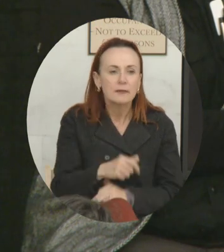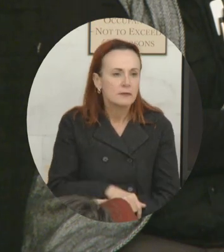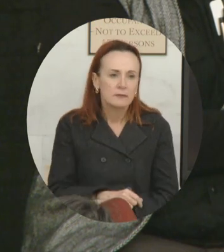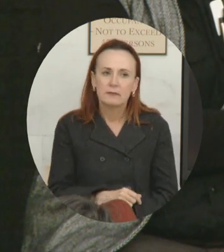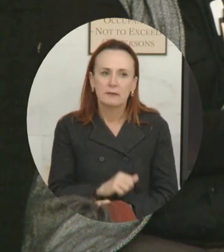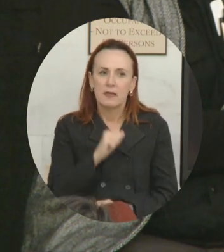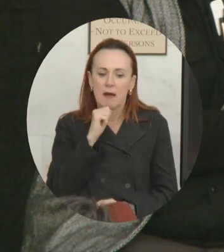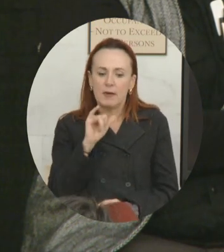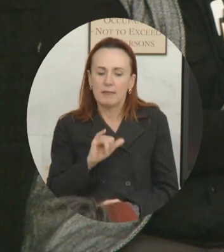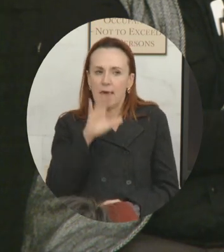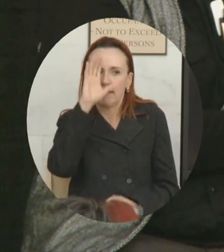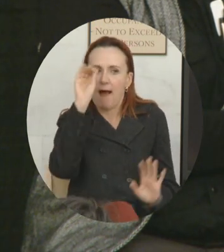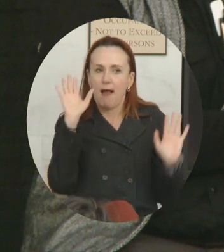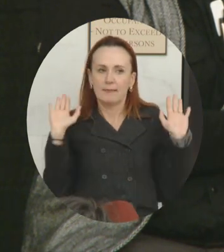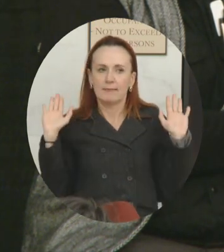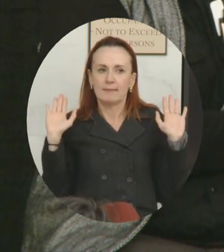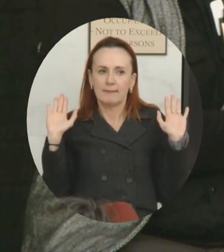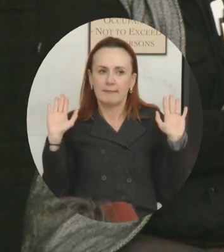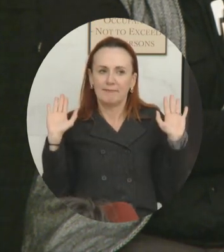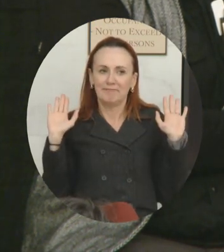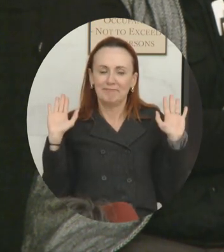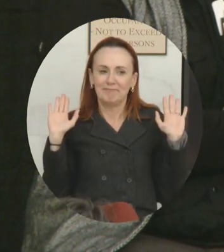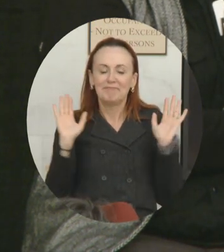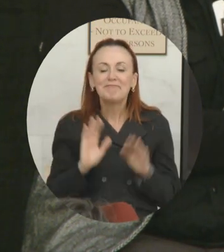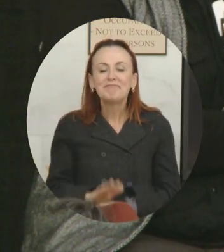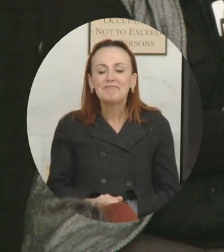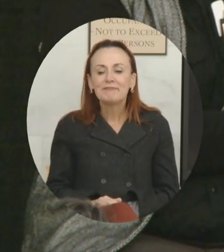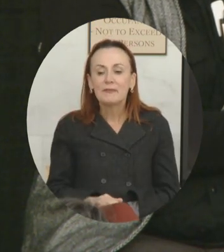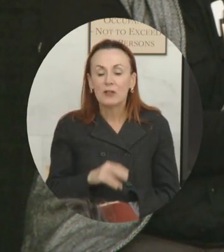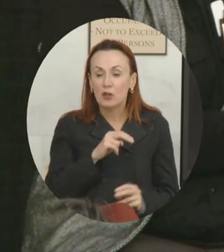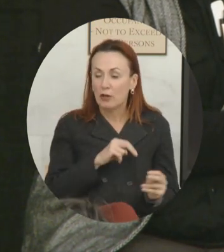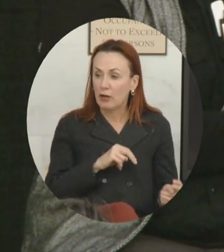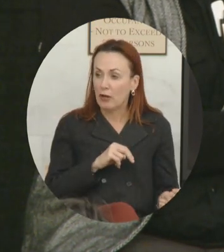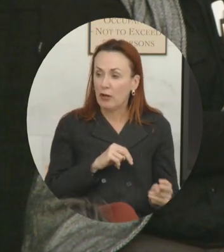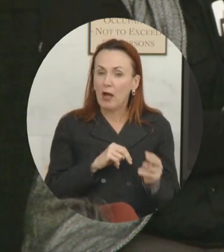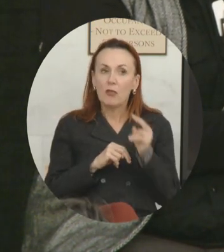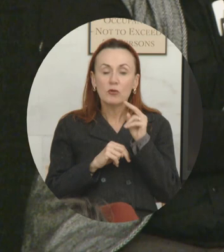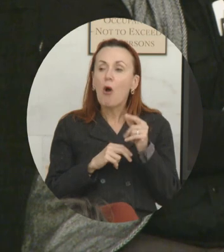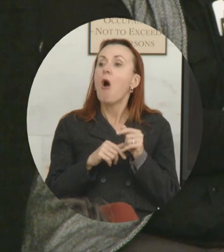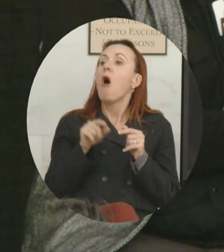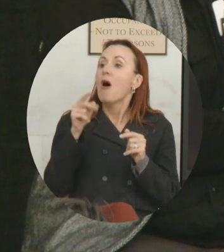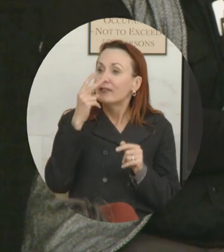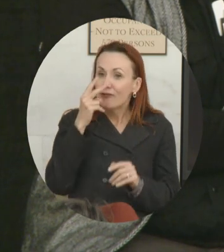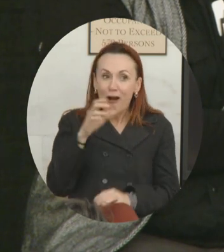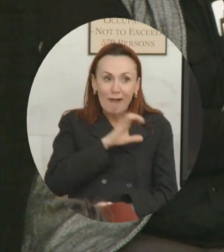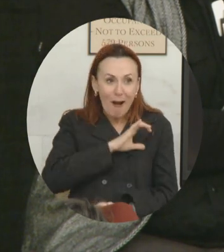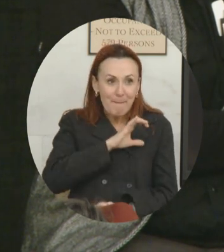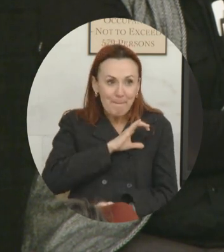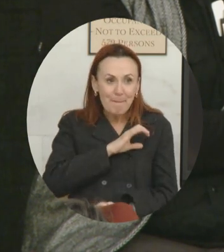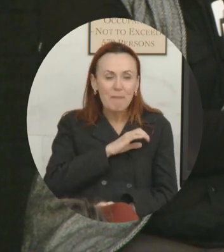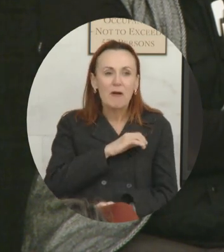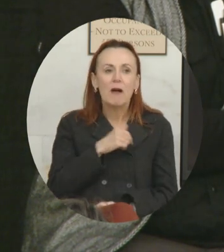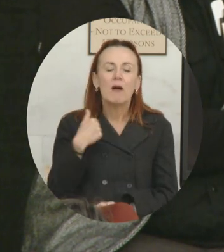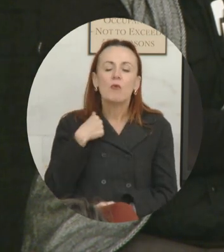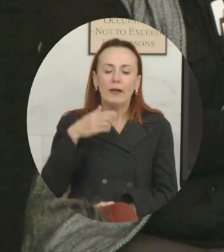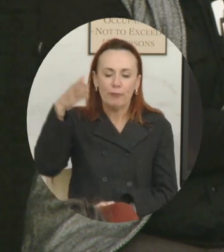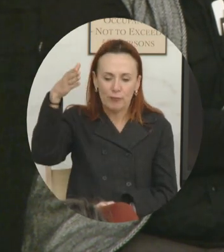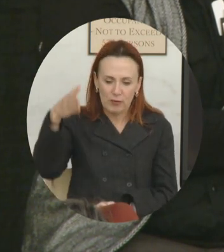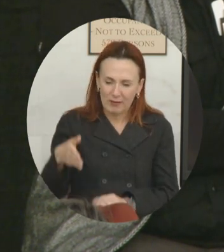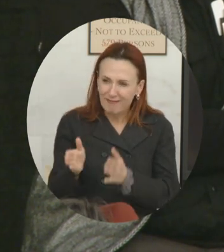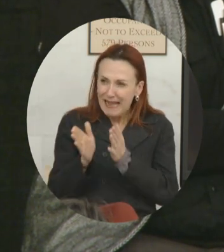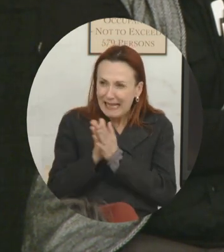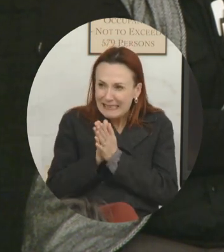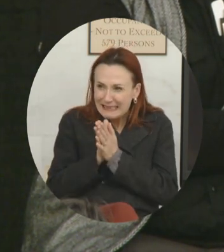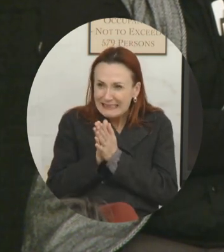I'm not built for that. So I looked over and saw there was a cop. And we rolled the window down and